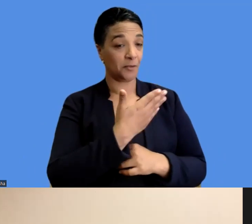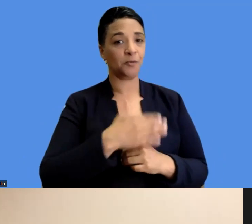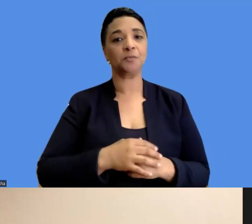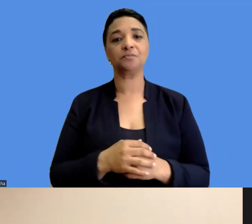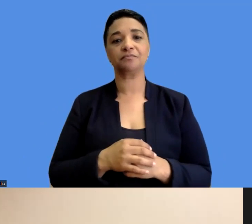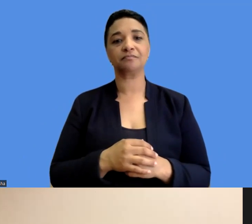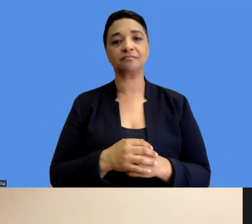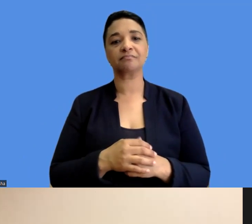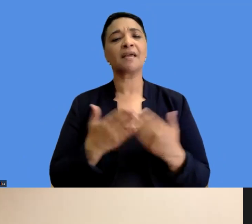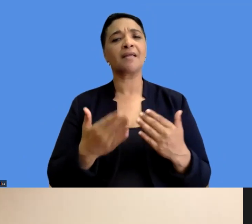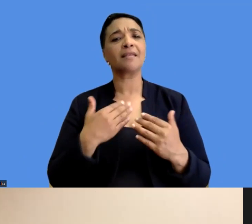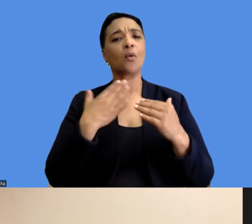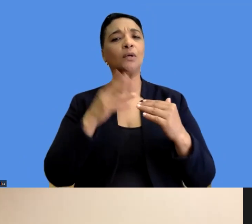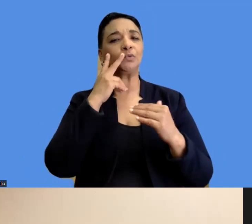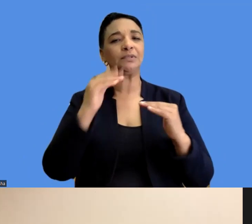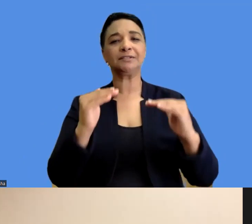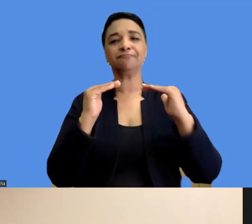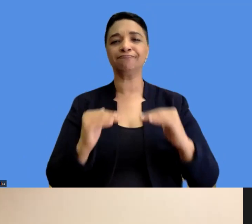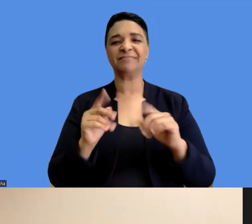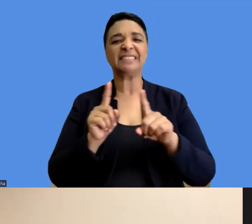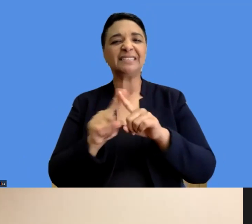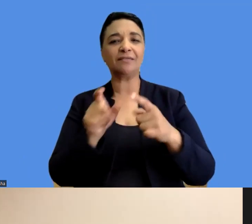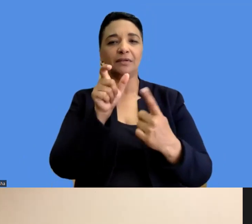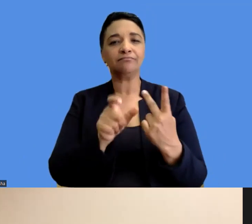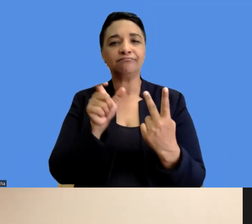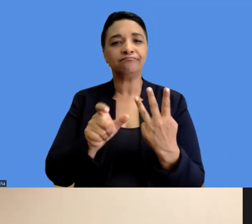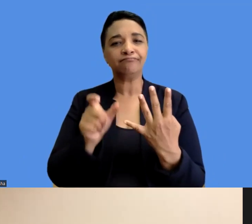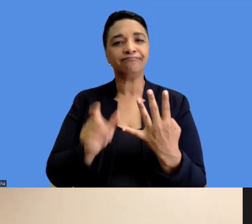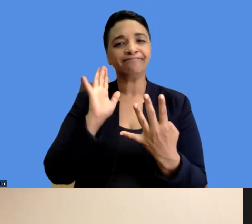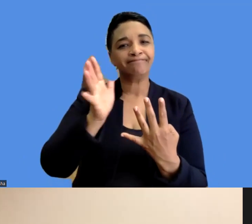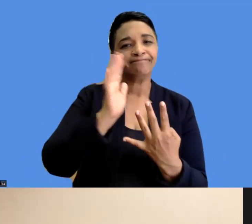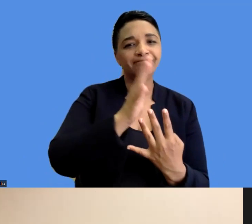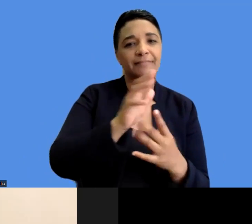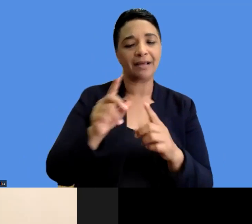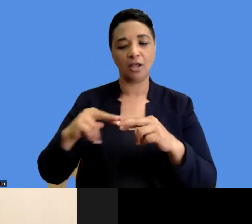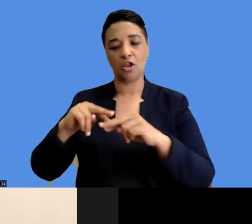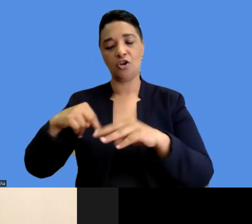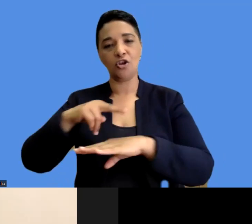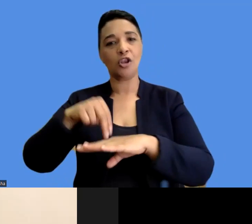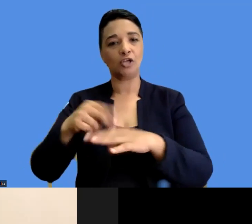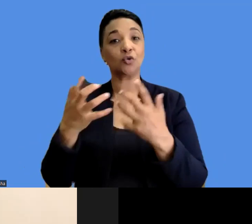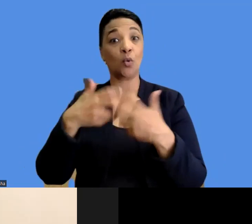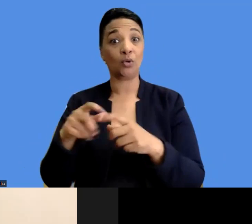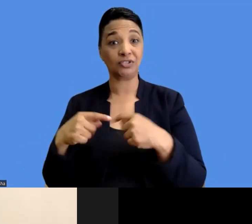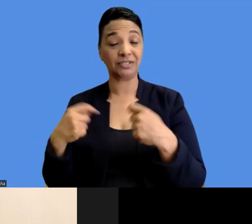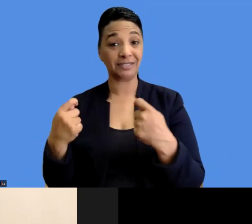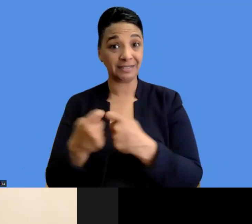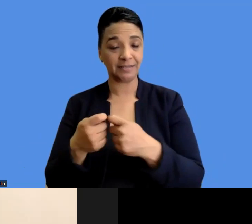another perspective. So today we have different perspective: national coordination team of disability, we have the